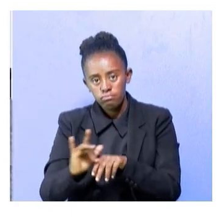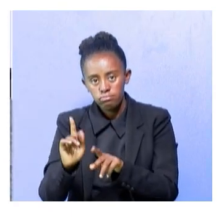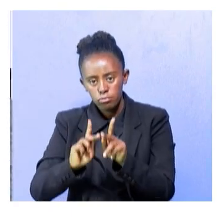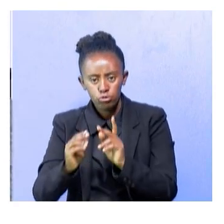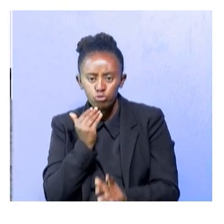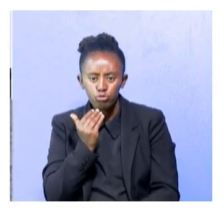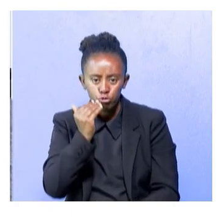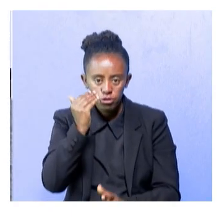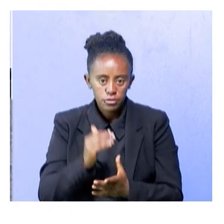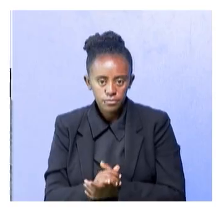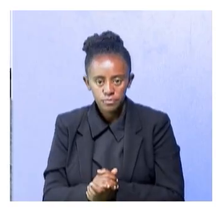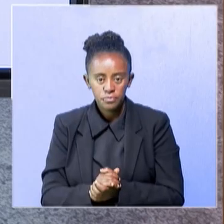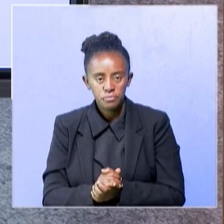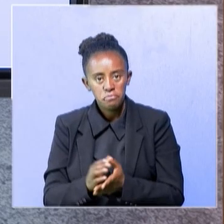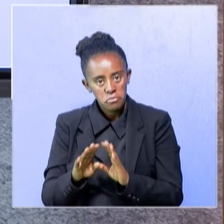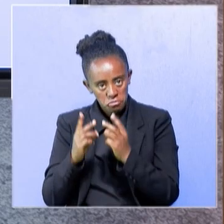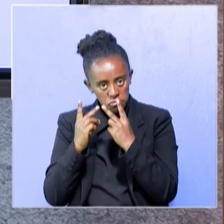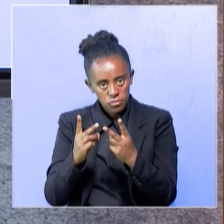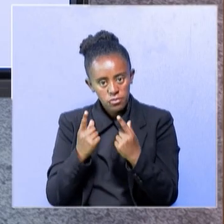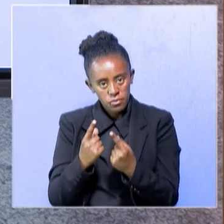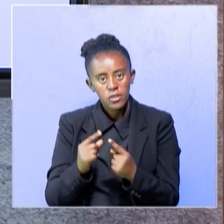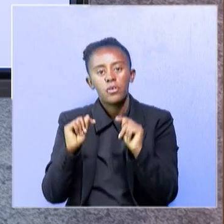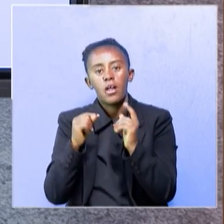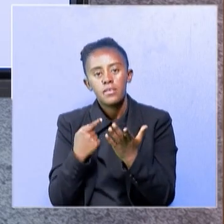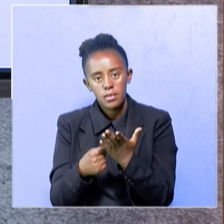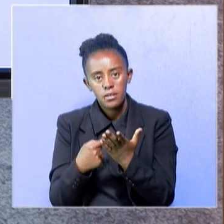Good. Let's go and try these